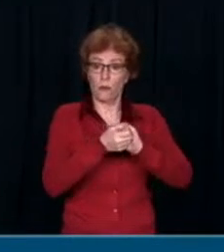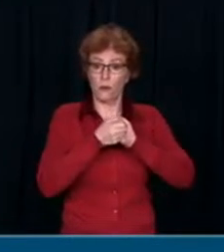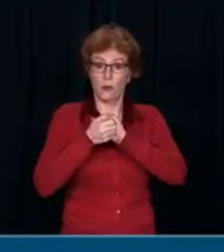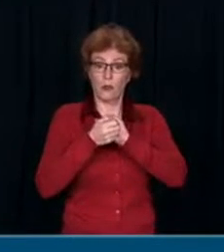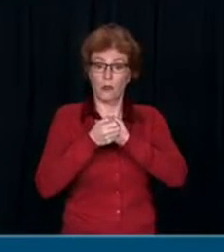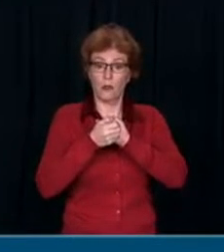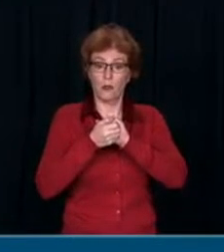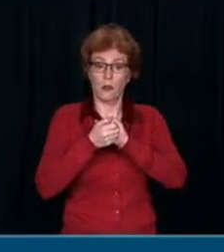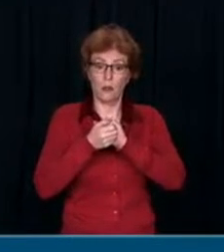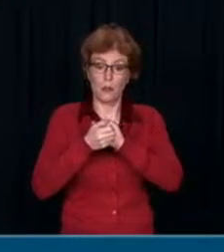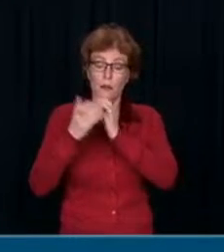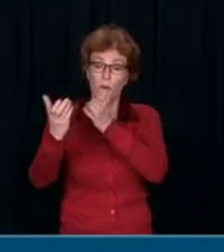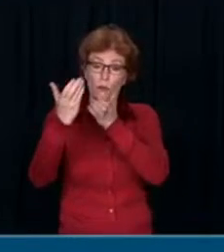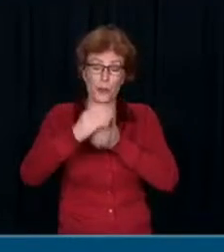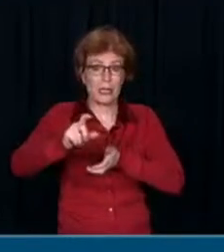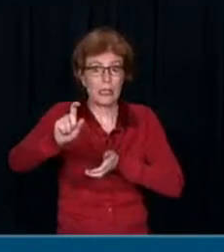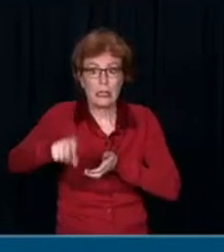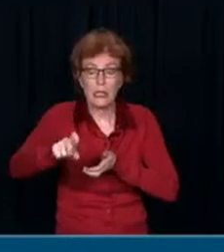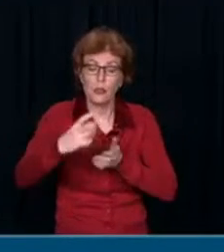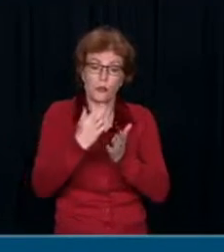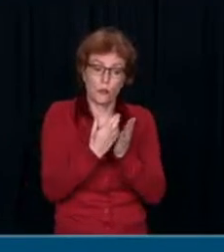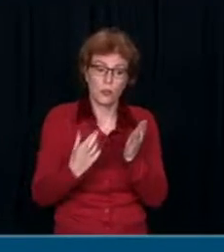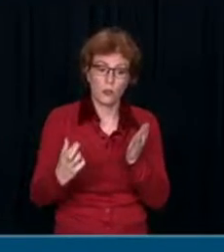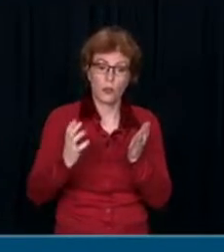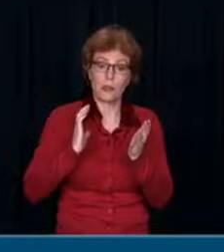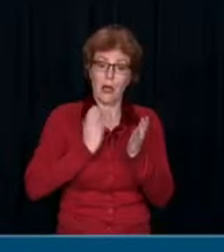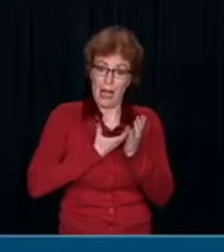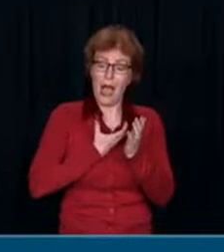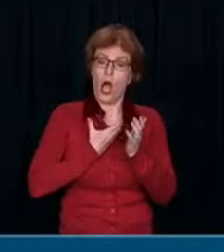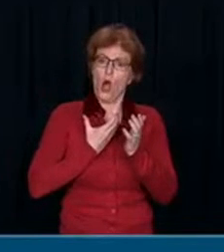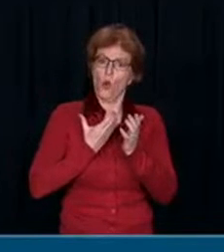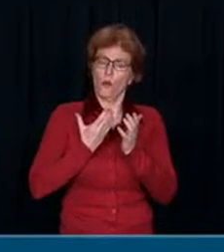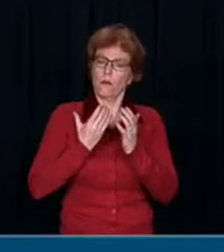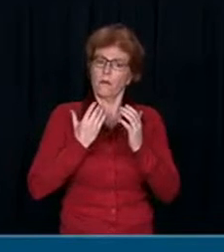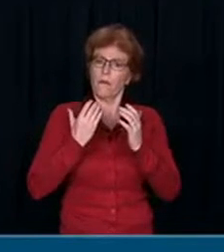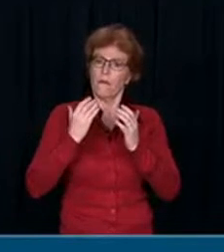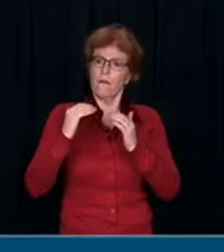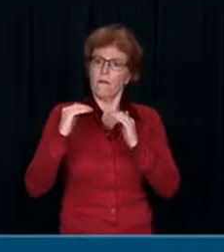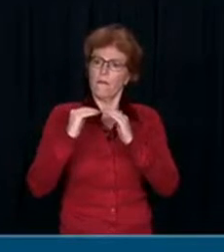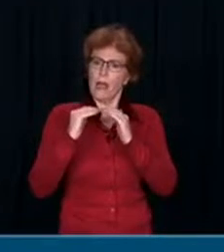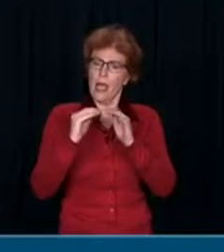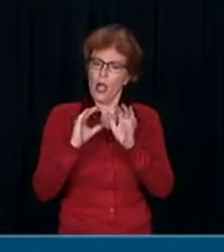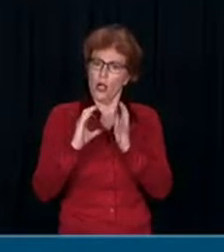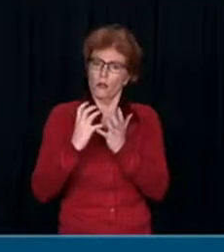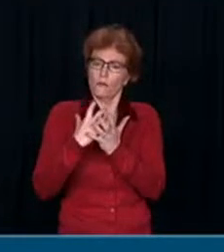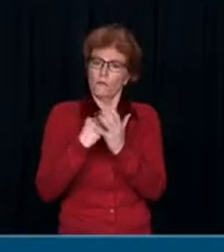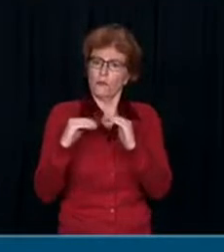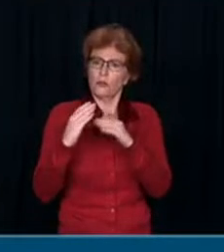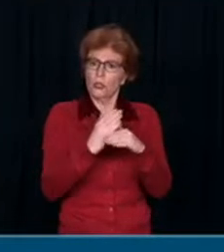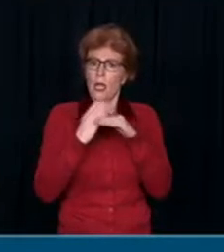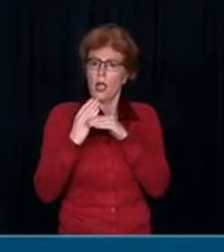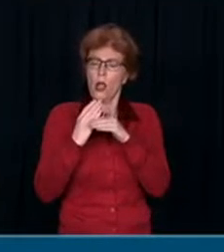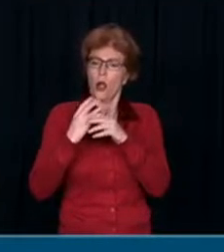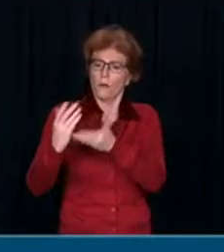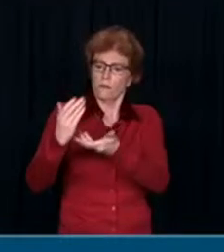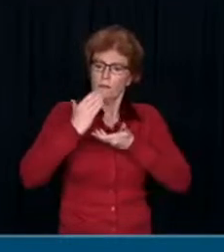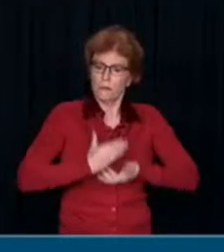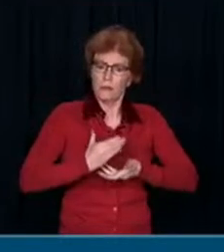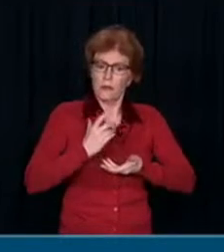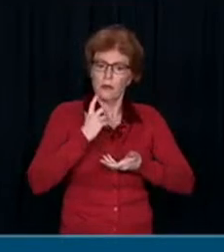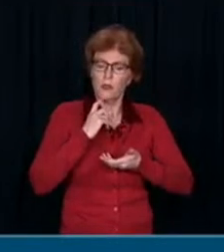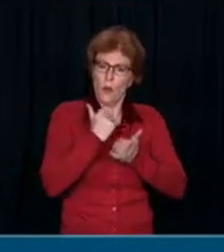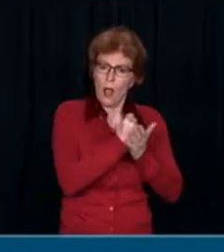bring the needed resources, our fair share of resources, into the county to help everyone. It's not